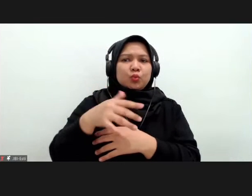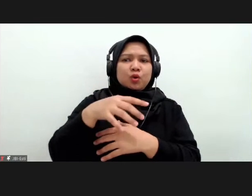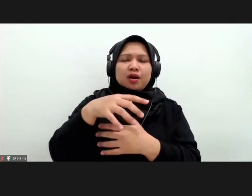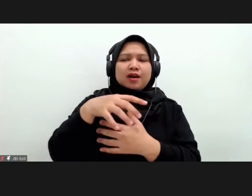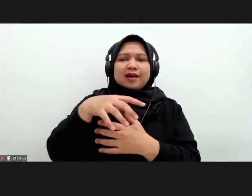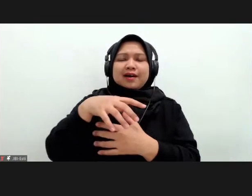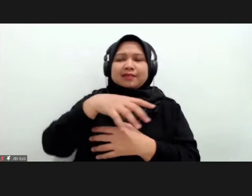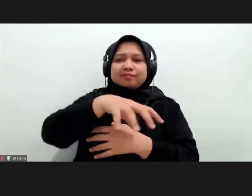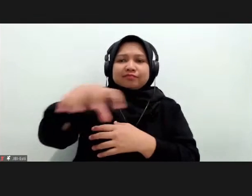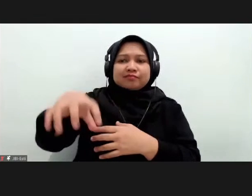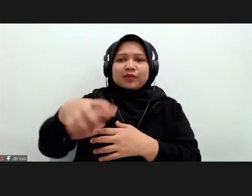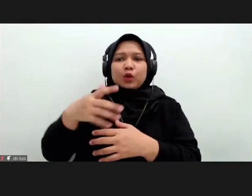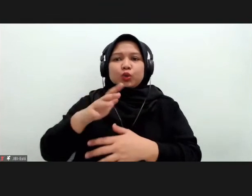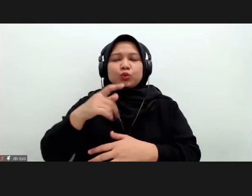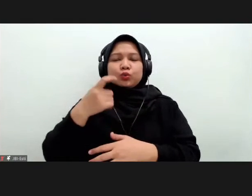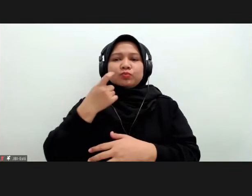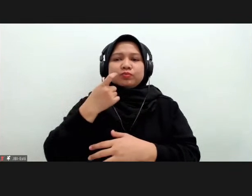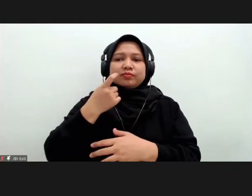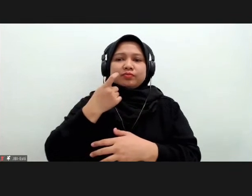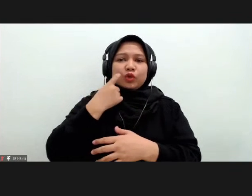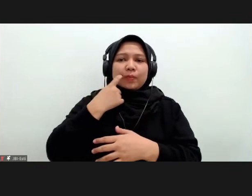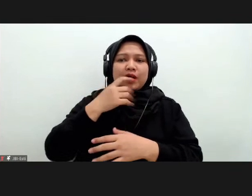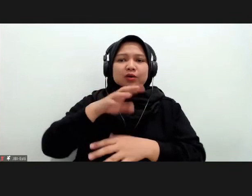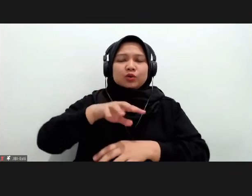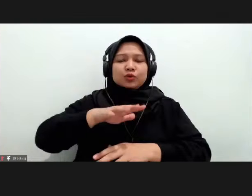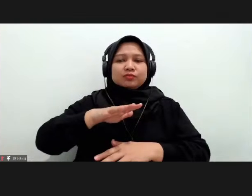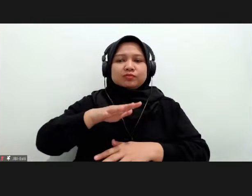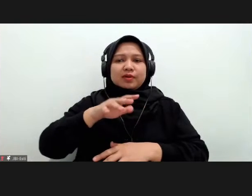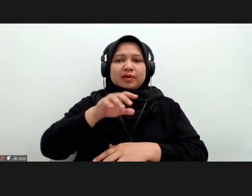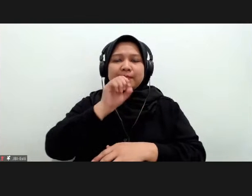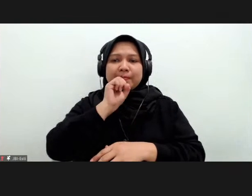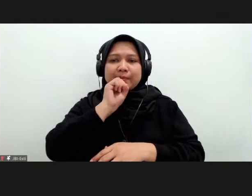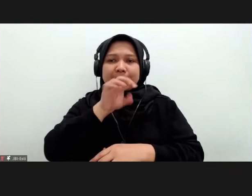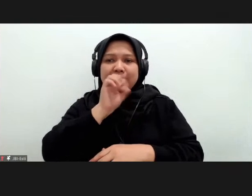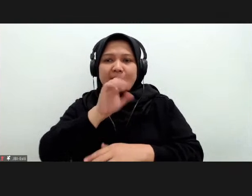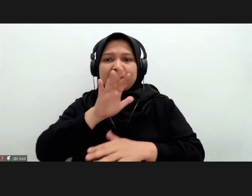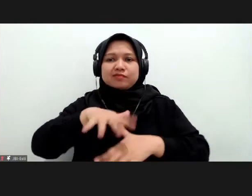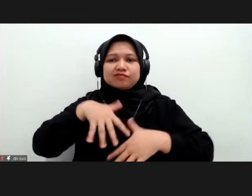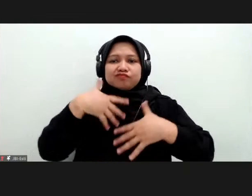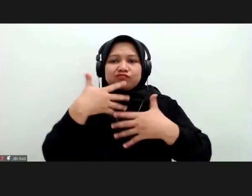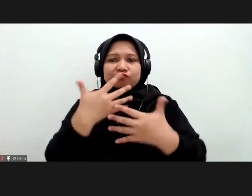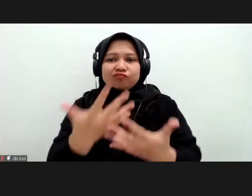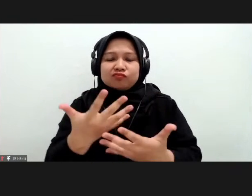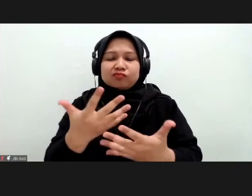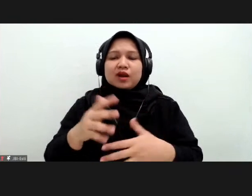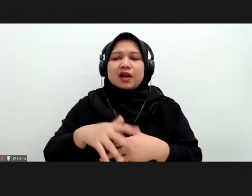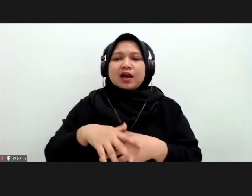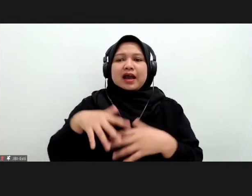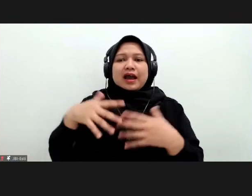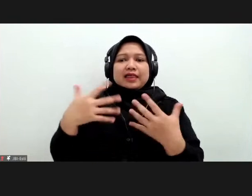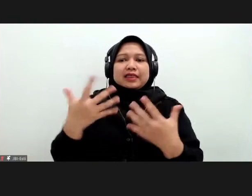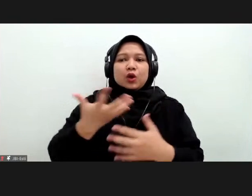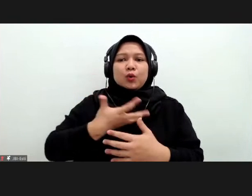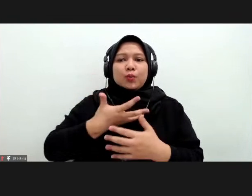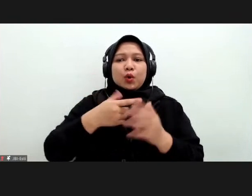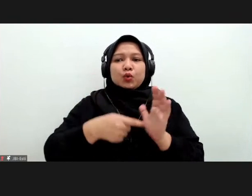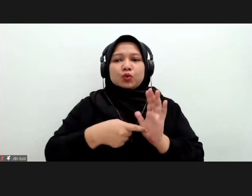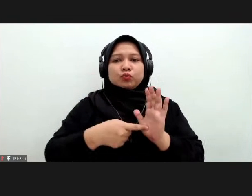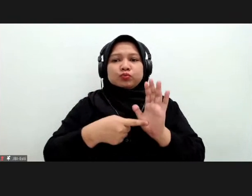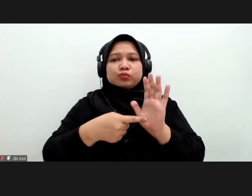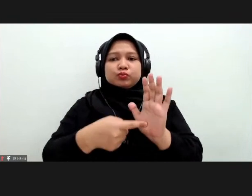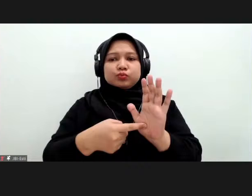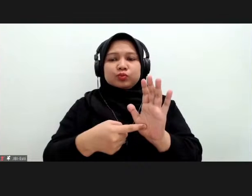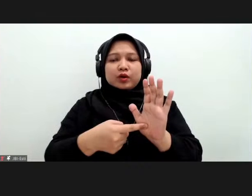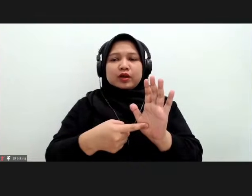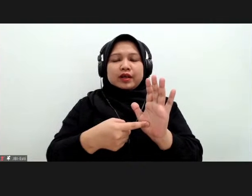or whether to implement their freedom of association in religion, or freedom of speech in social media.